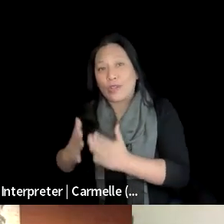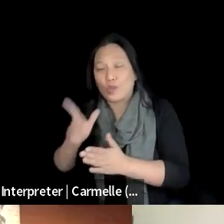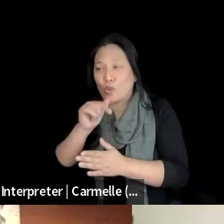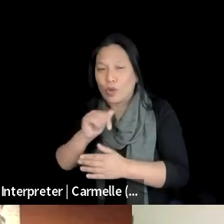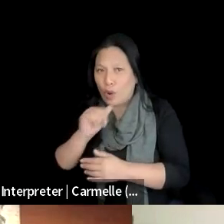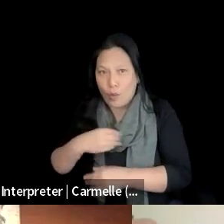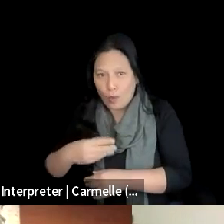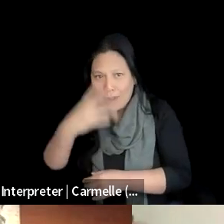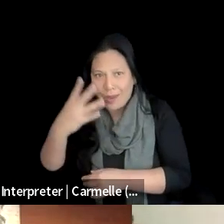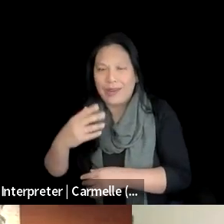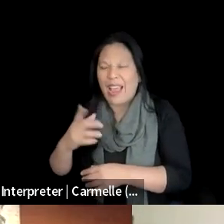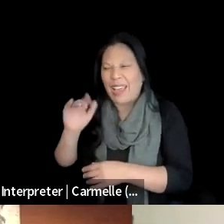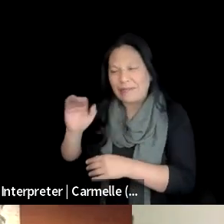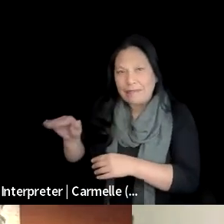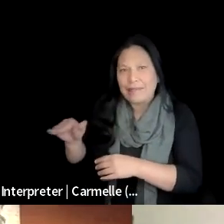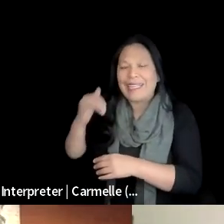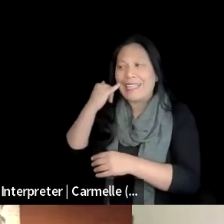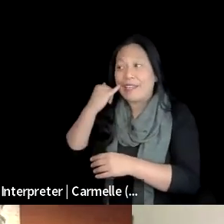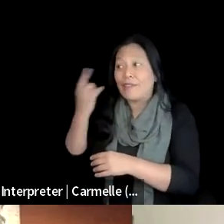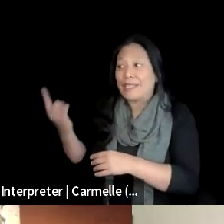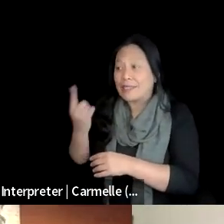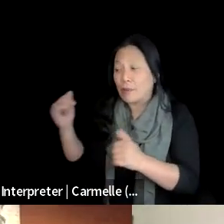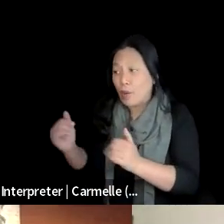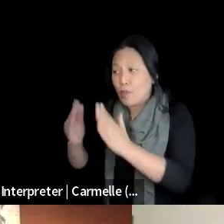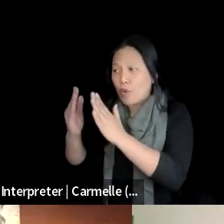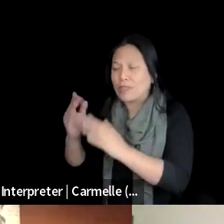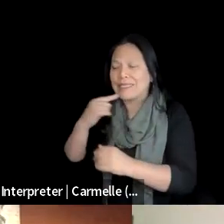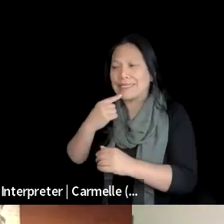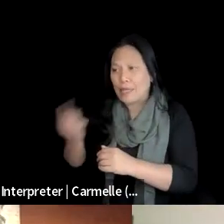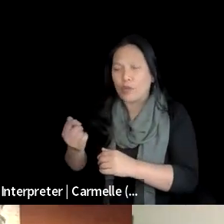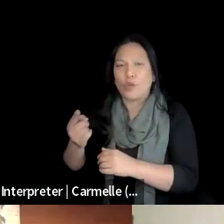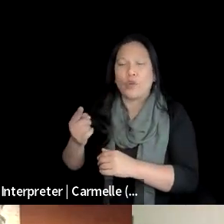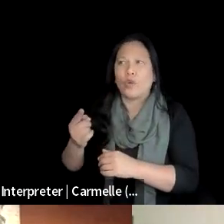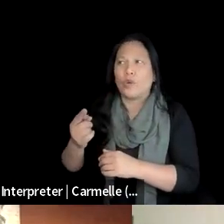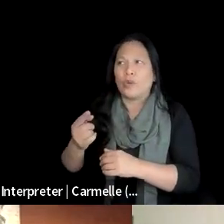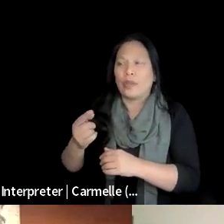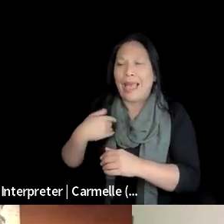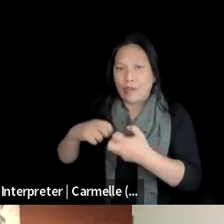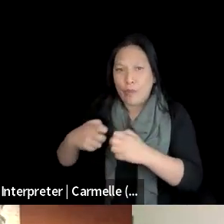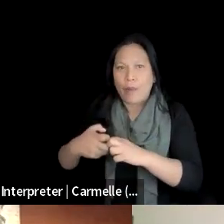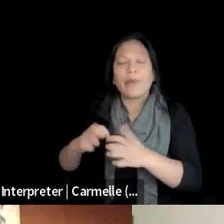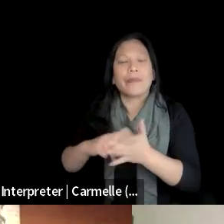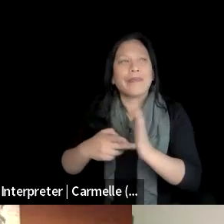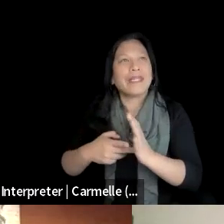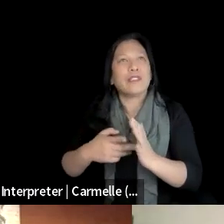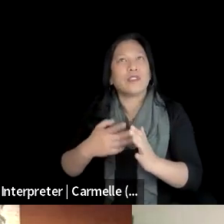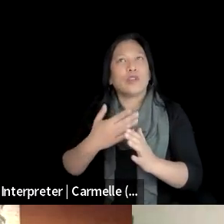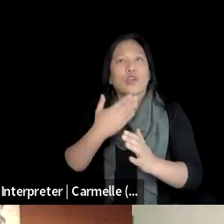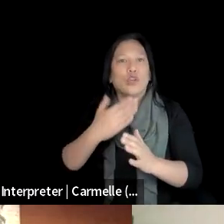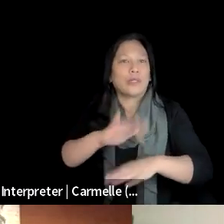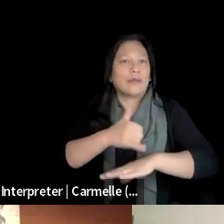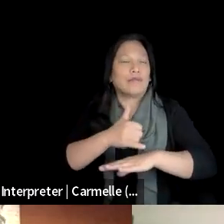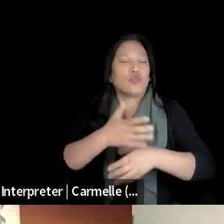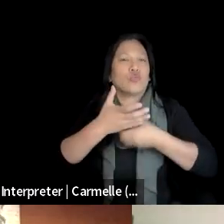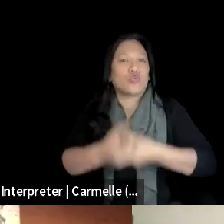to you to tell you that there's a problem, it's because you did a good enough job setting up trust in the